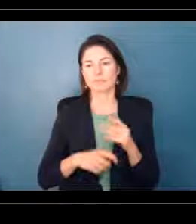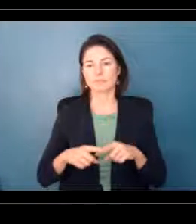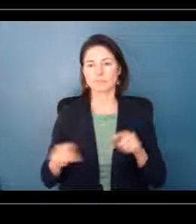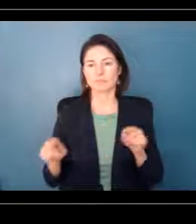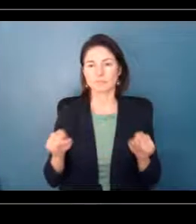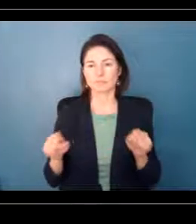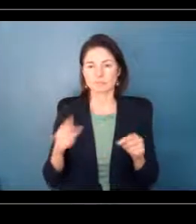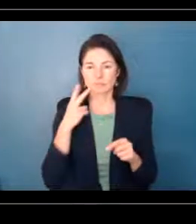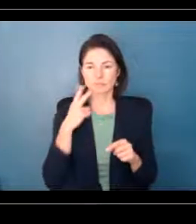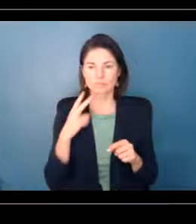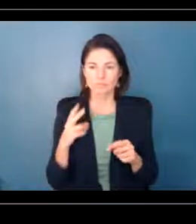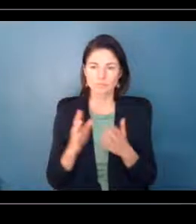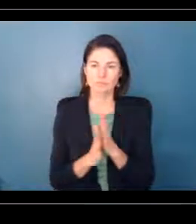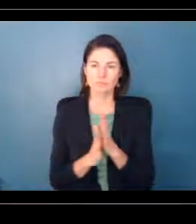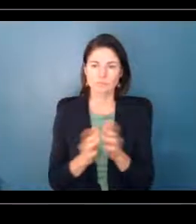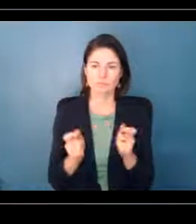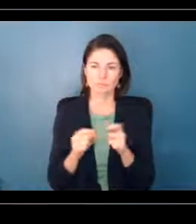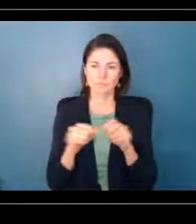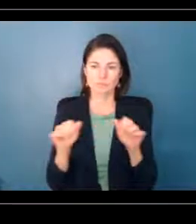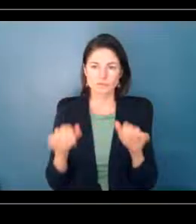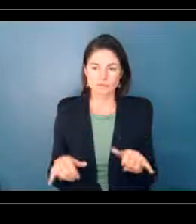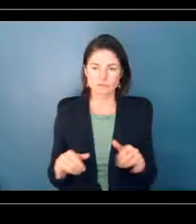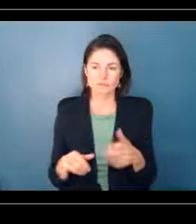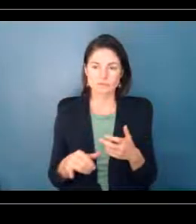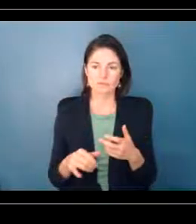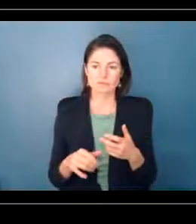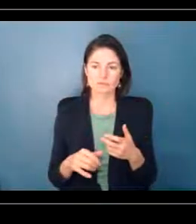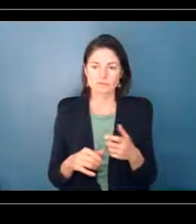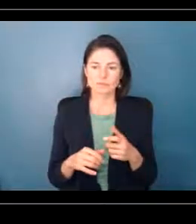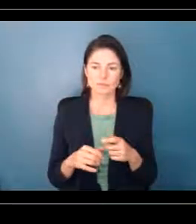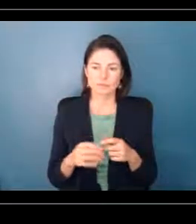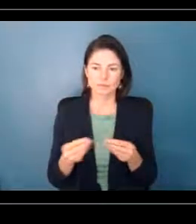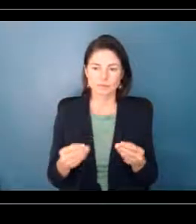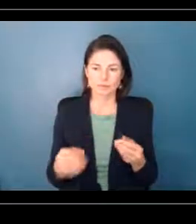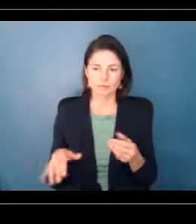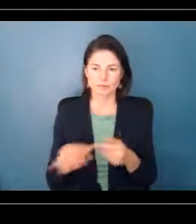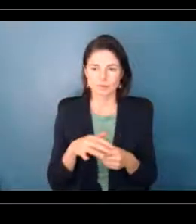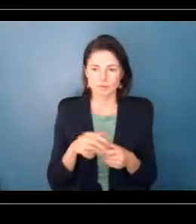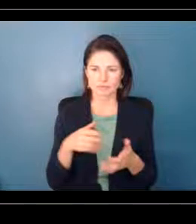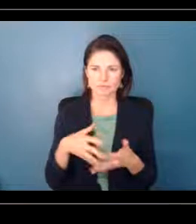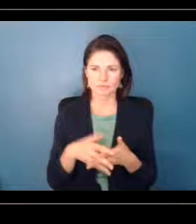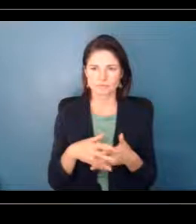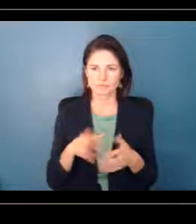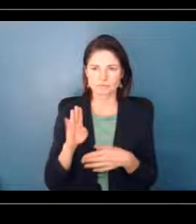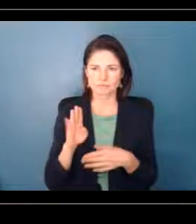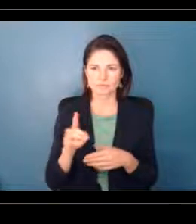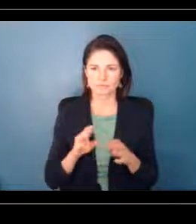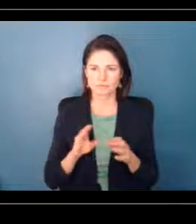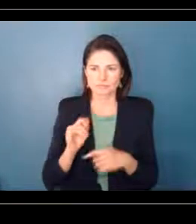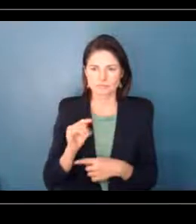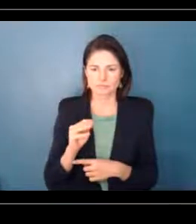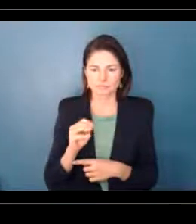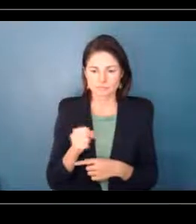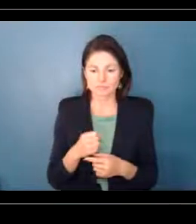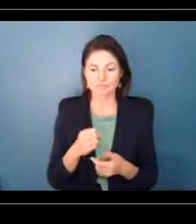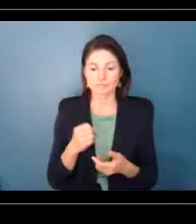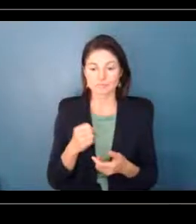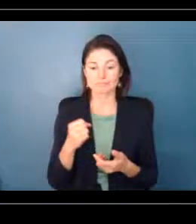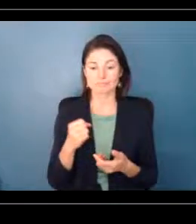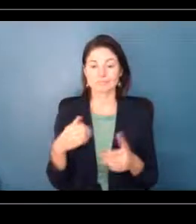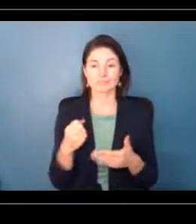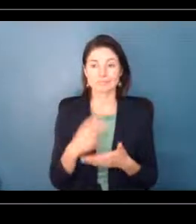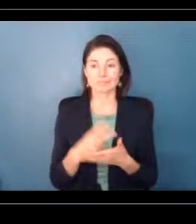traffic control system, aggregate base, and ground anchors bid items. If this allocation request is not approved, the project would be delayed and would have